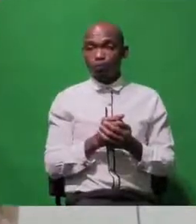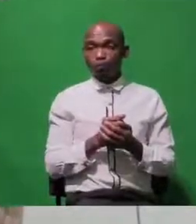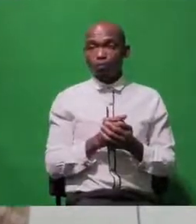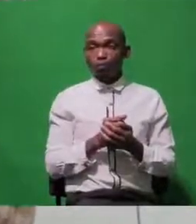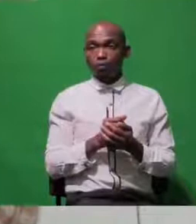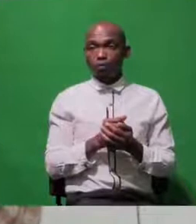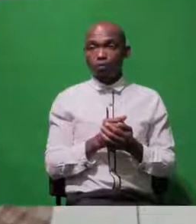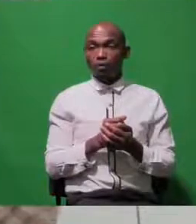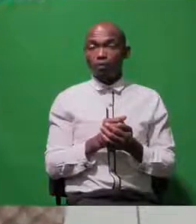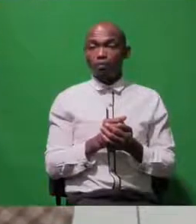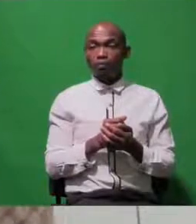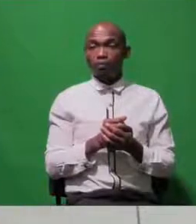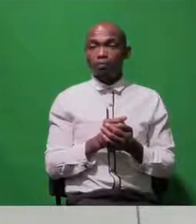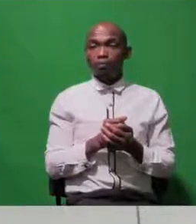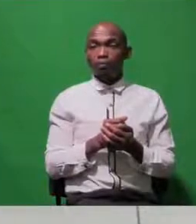point